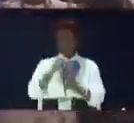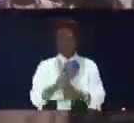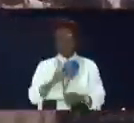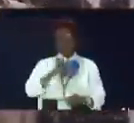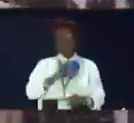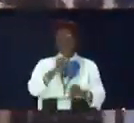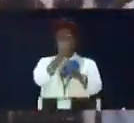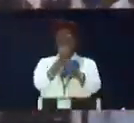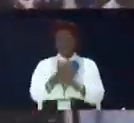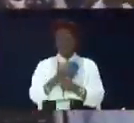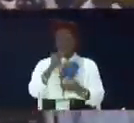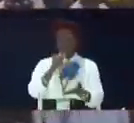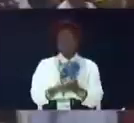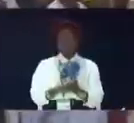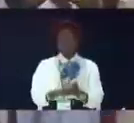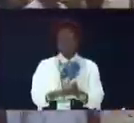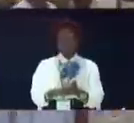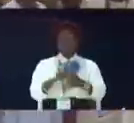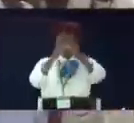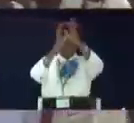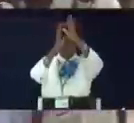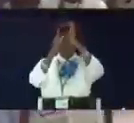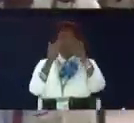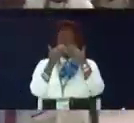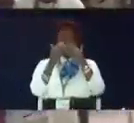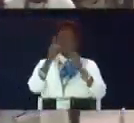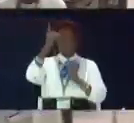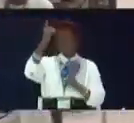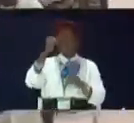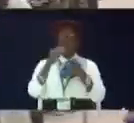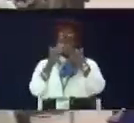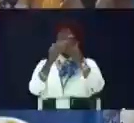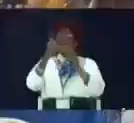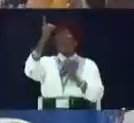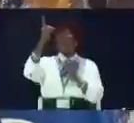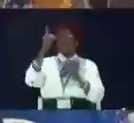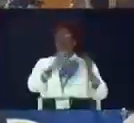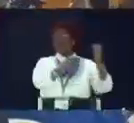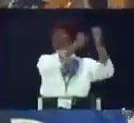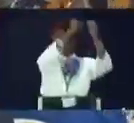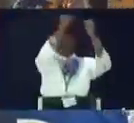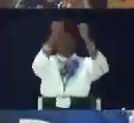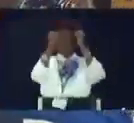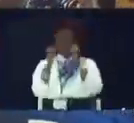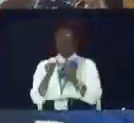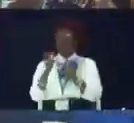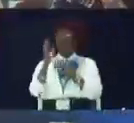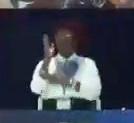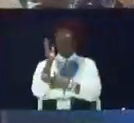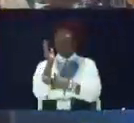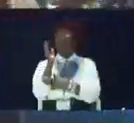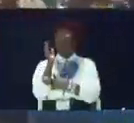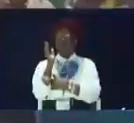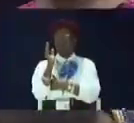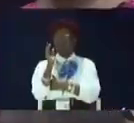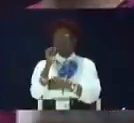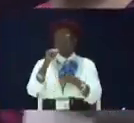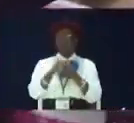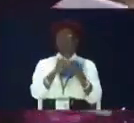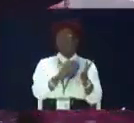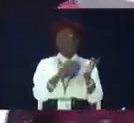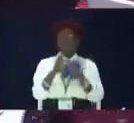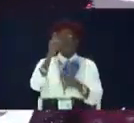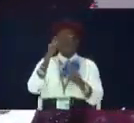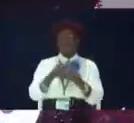I receive that, Lord. Thank you, Almighty God. In the name of Jesus. In Jesus'